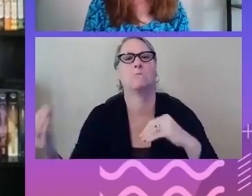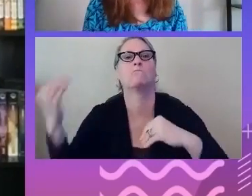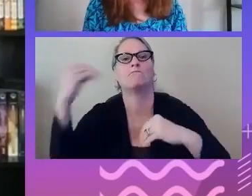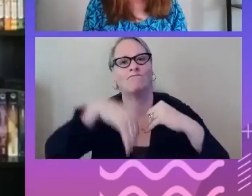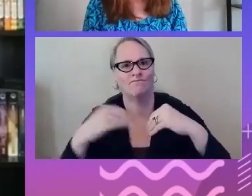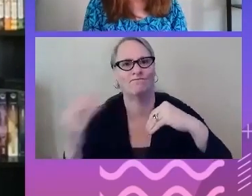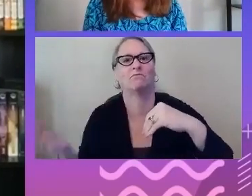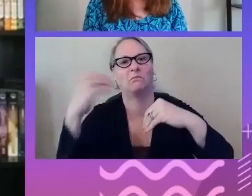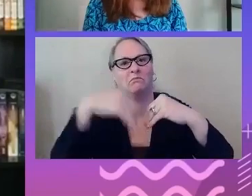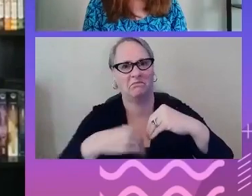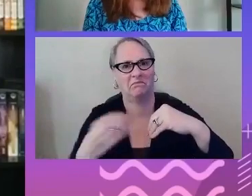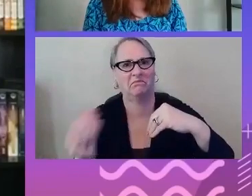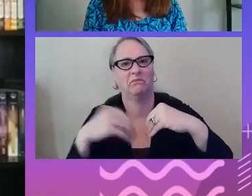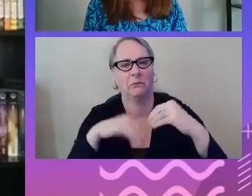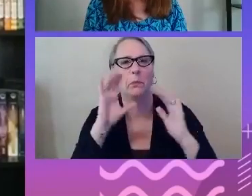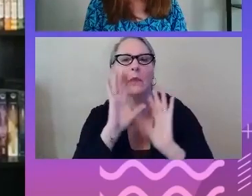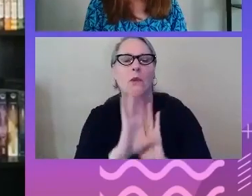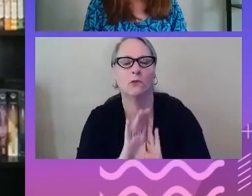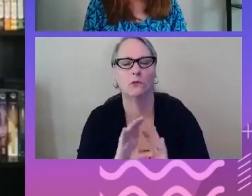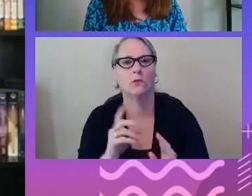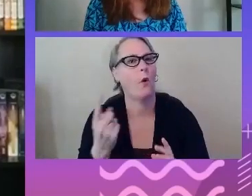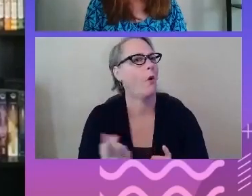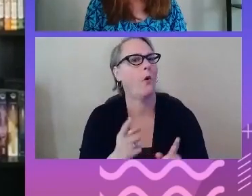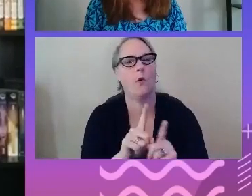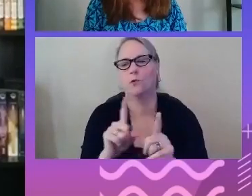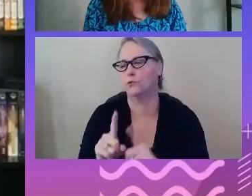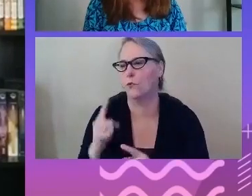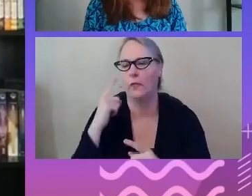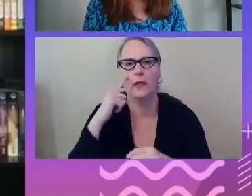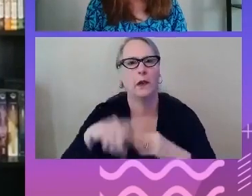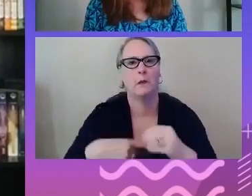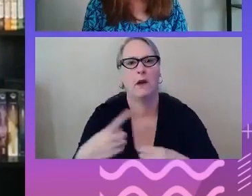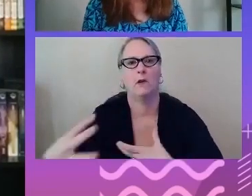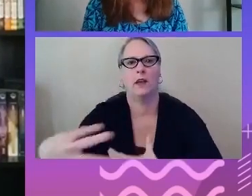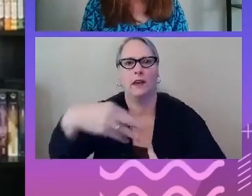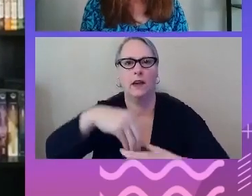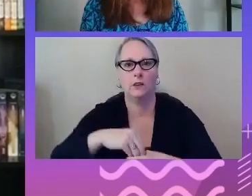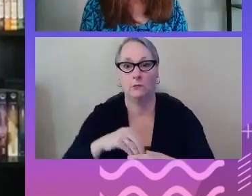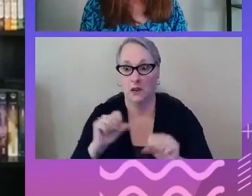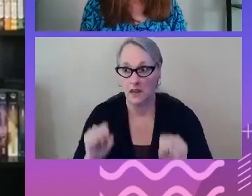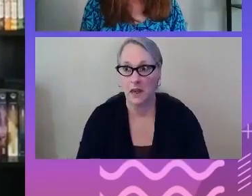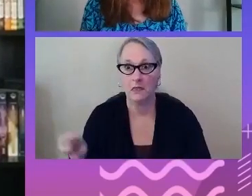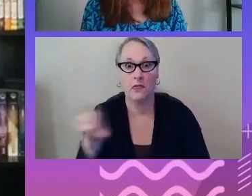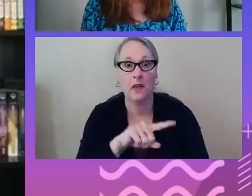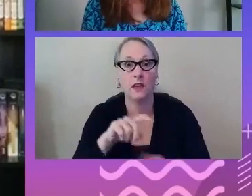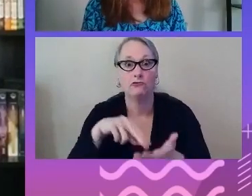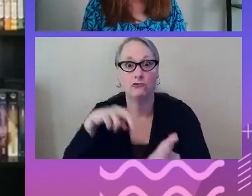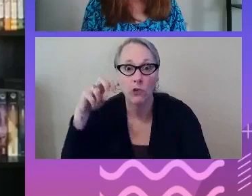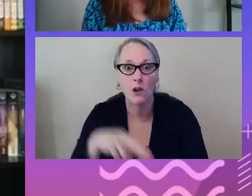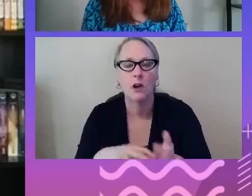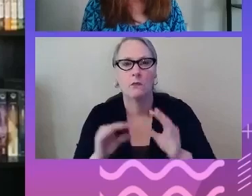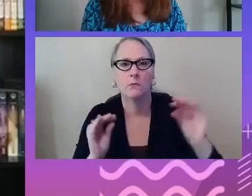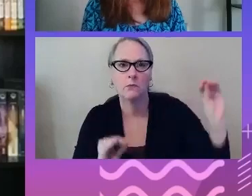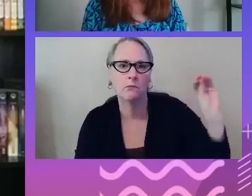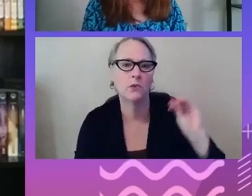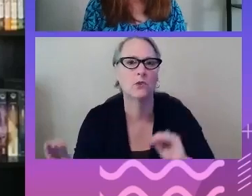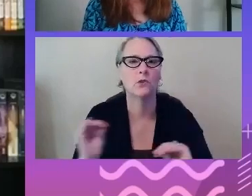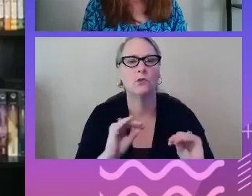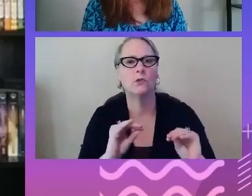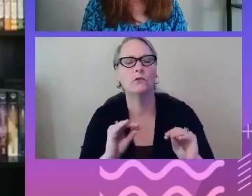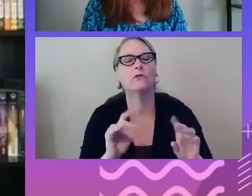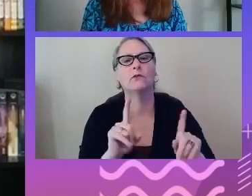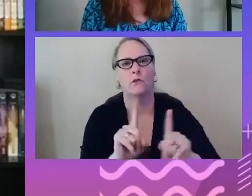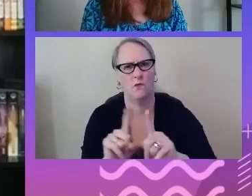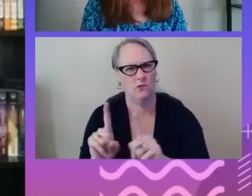also always thinking about engagement. Can they jump? Can they move? What can I do to really help engage them? And also thinking about the child. I want them